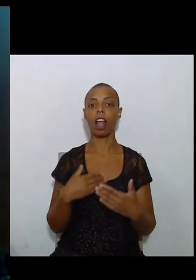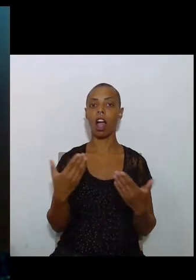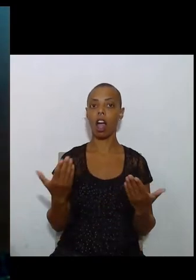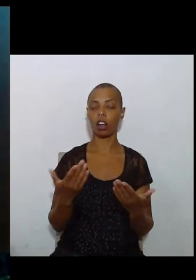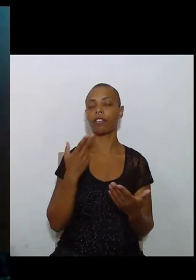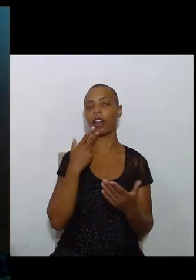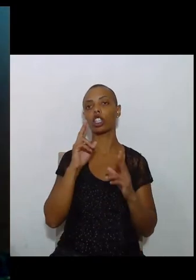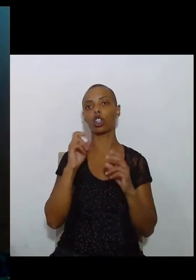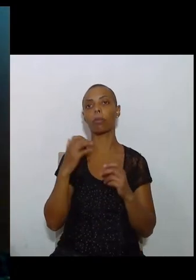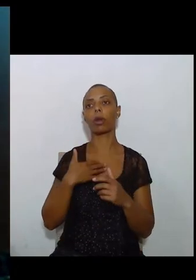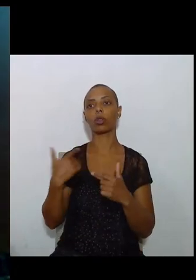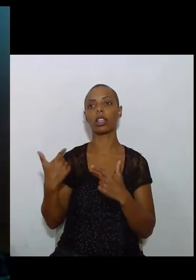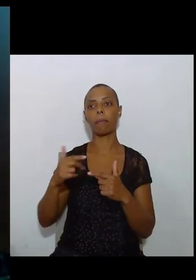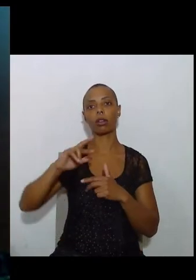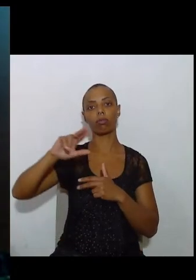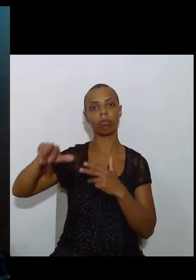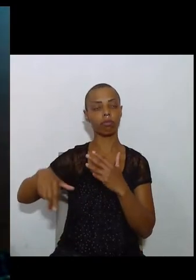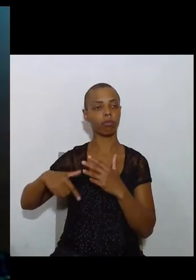explicit